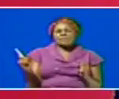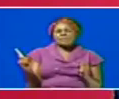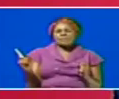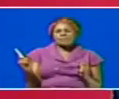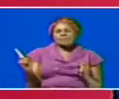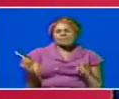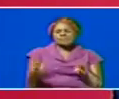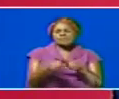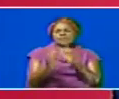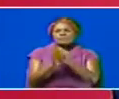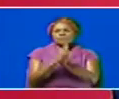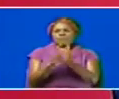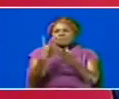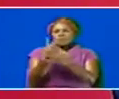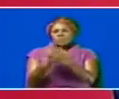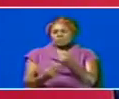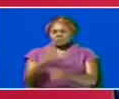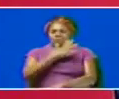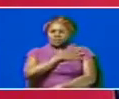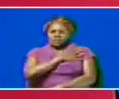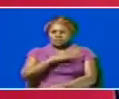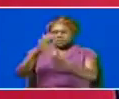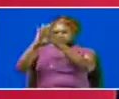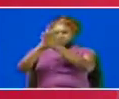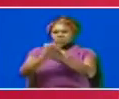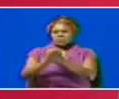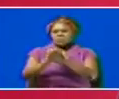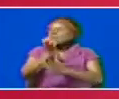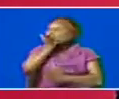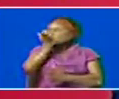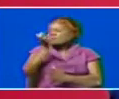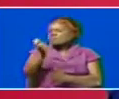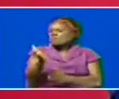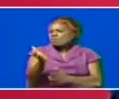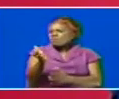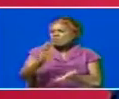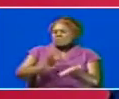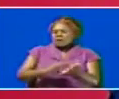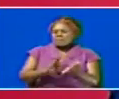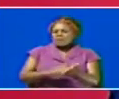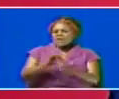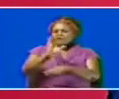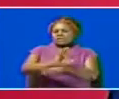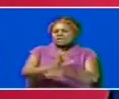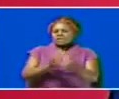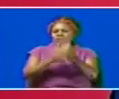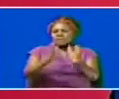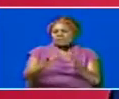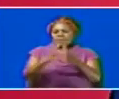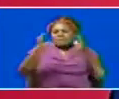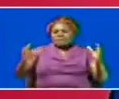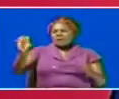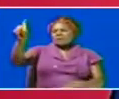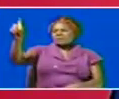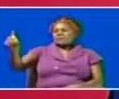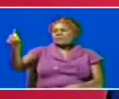Let's stay with that story. Both the National Super Alliance and Jubilee sides have dismissed suggestions by the church leadership in Kenya for an expanded executive